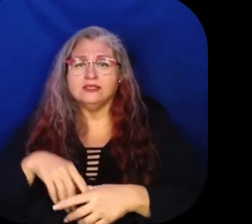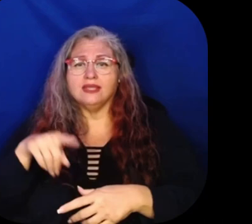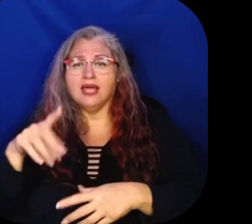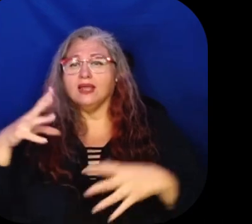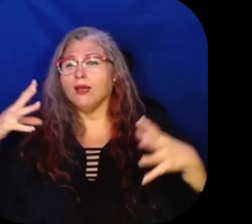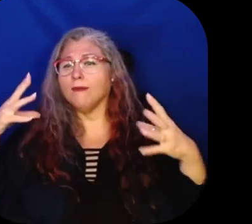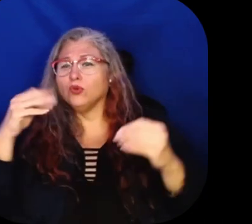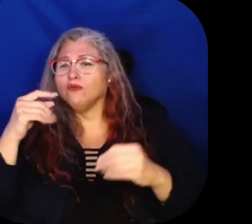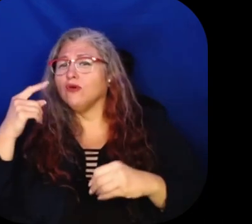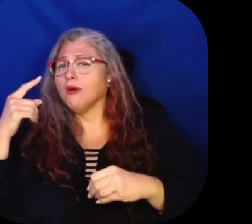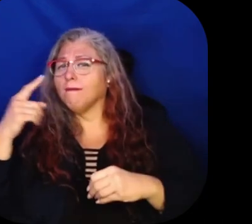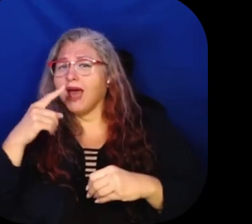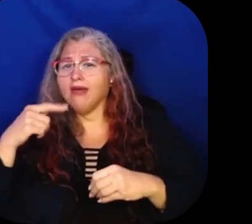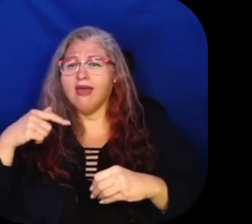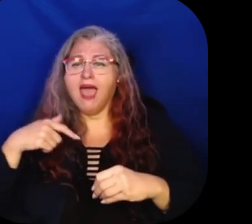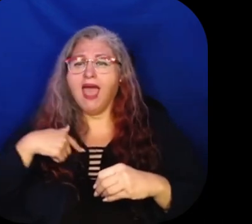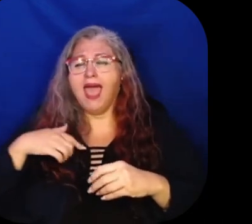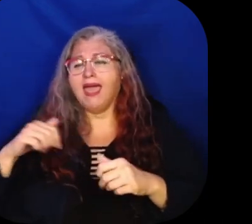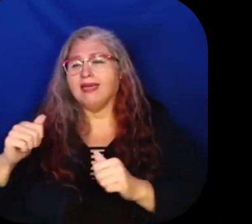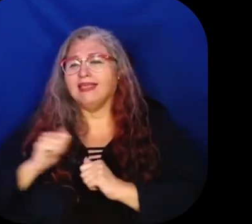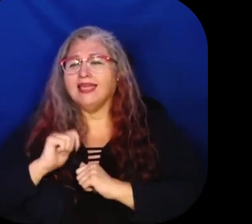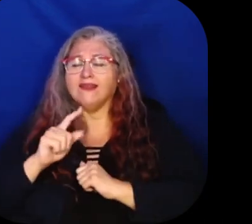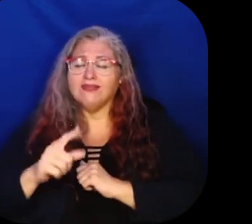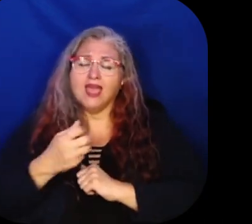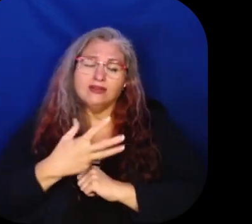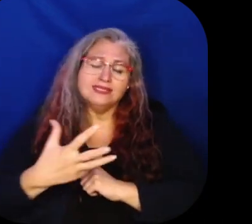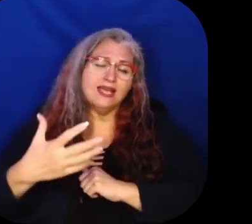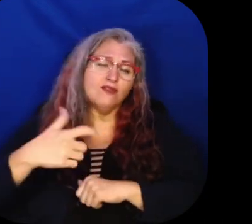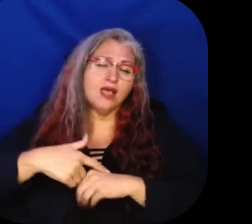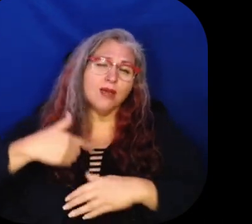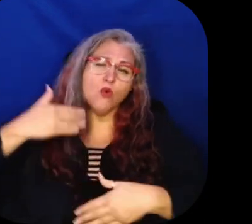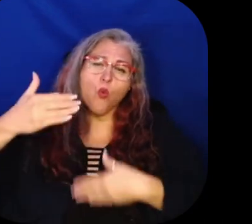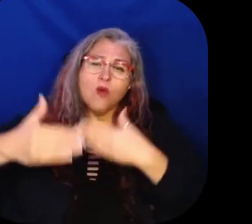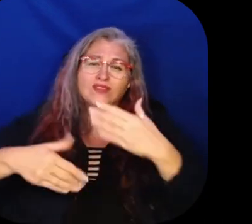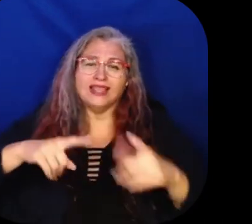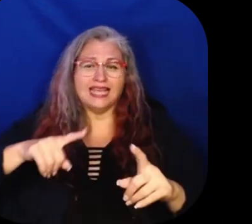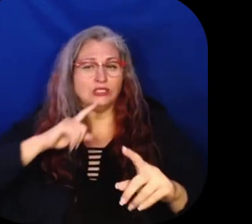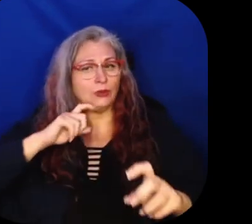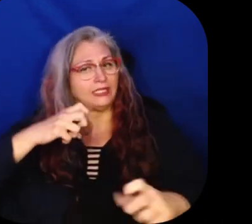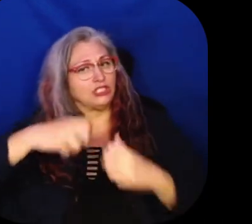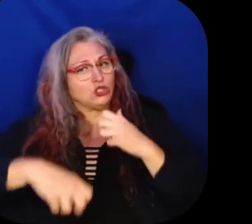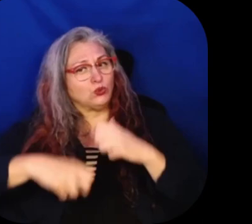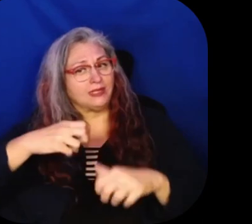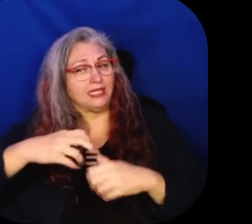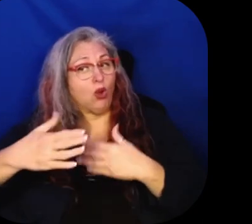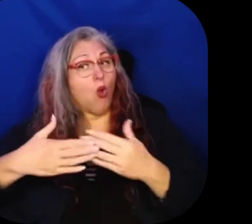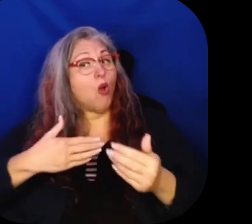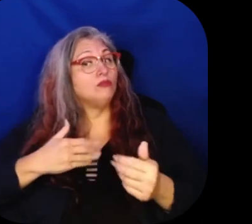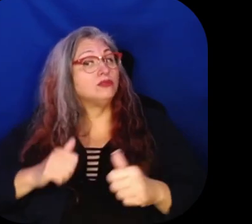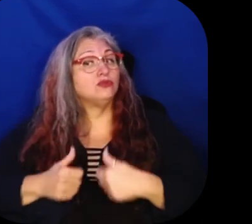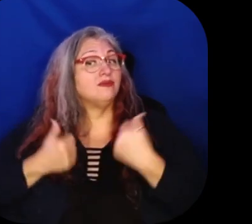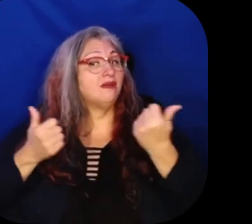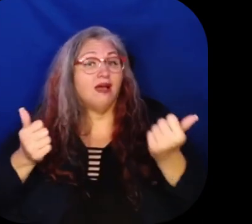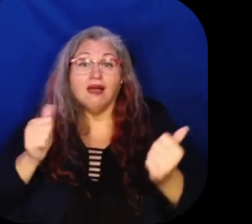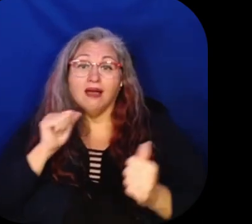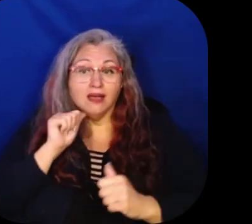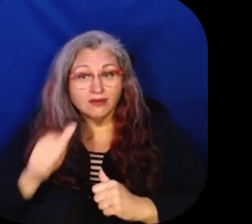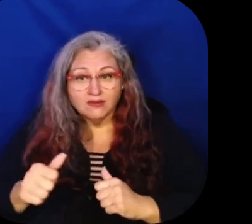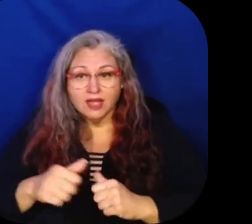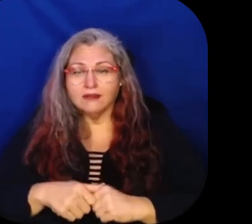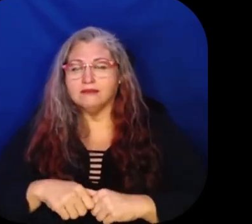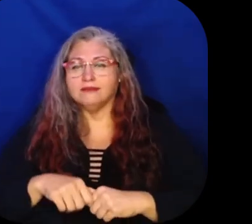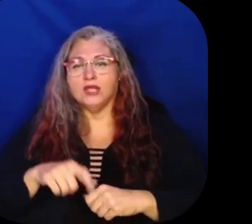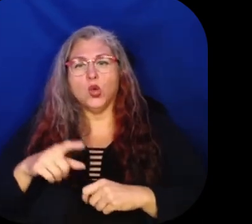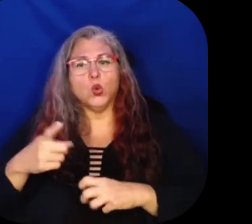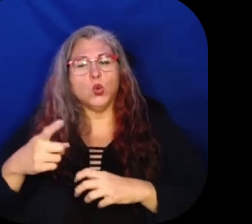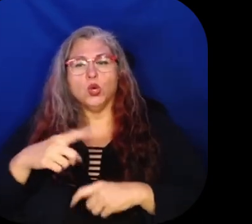where I lived a few lives. That is a tricky mouth, almost did not survive. So risky, so